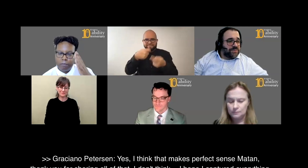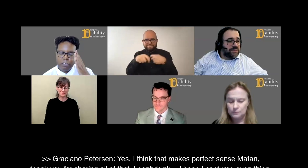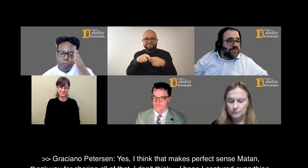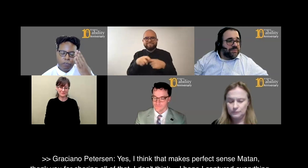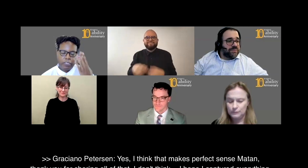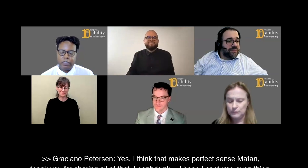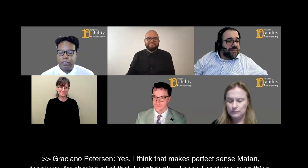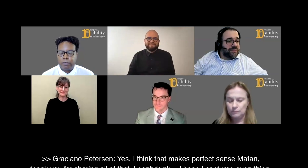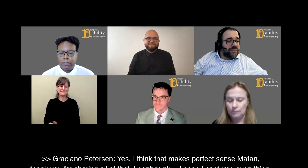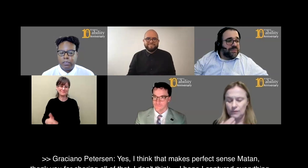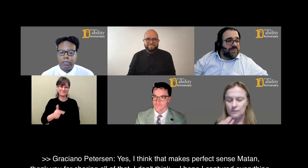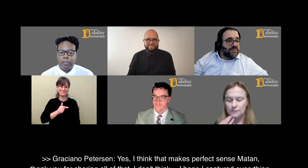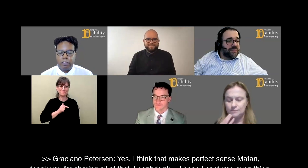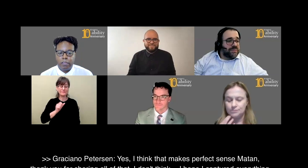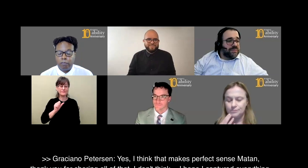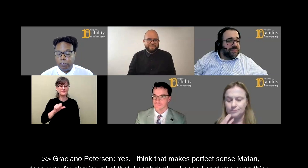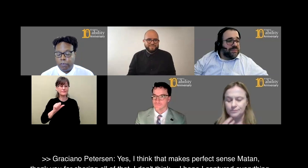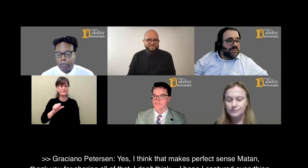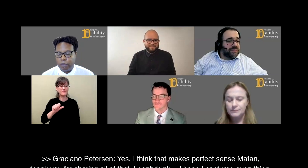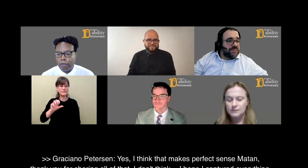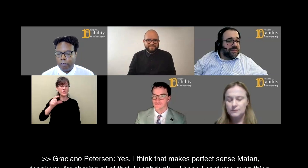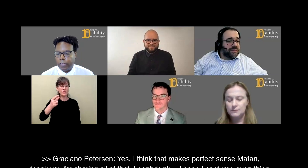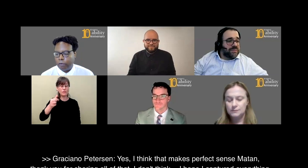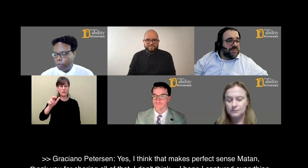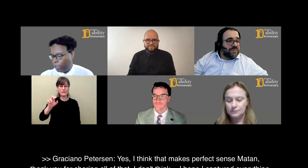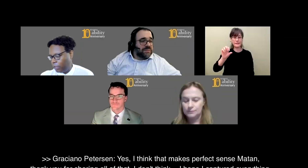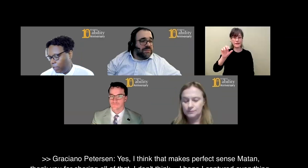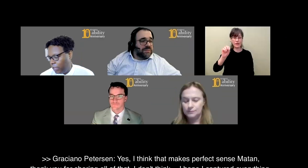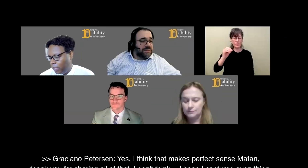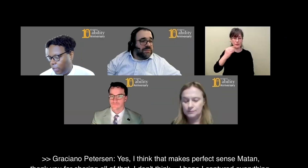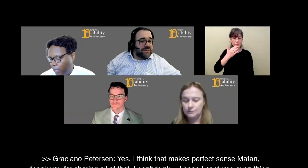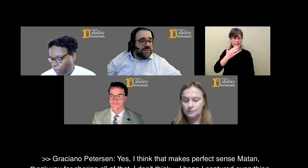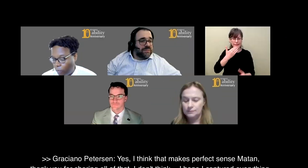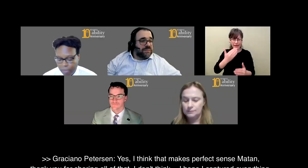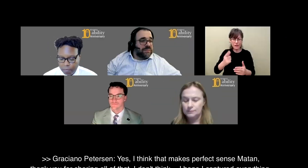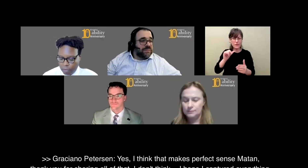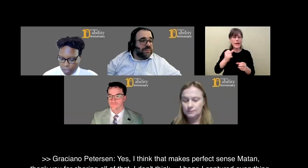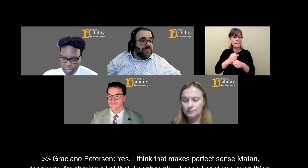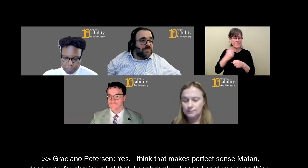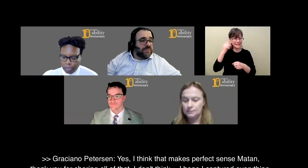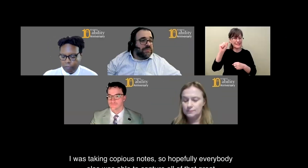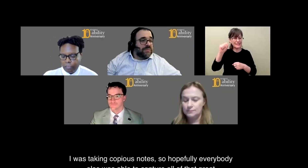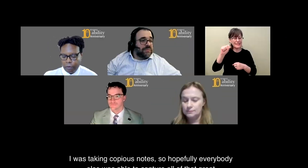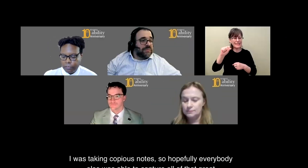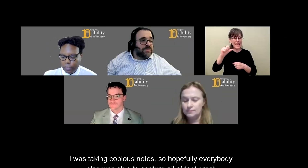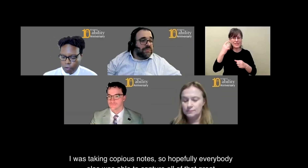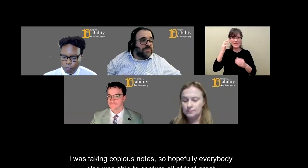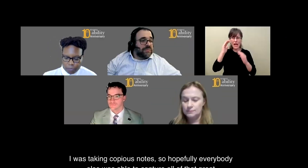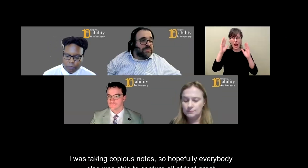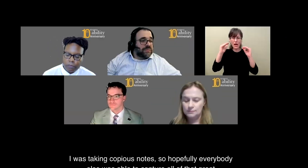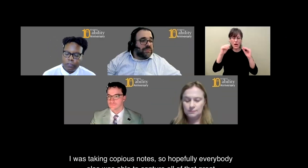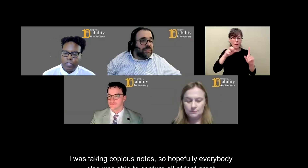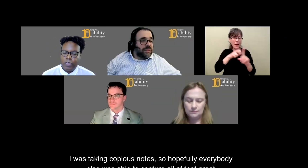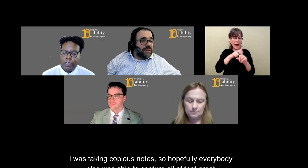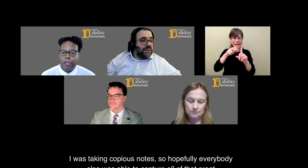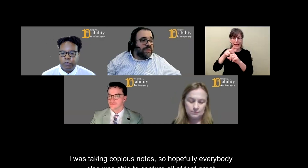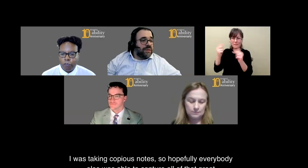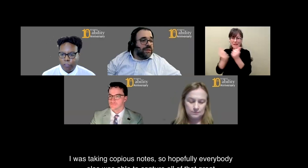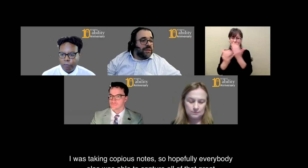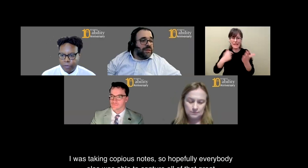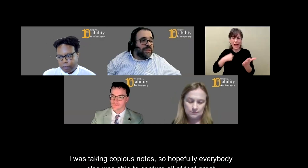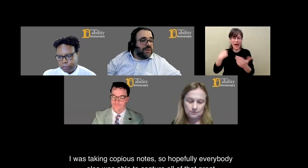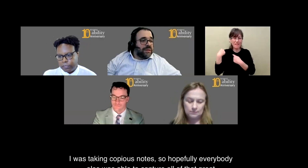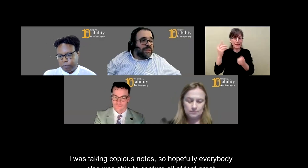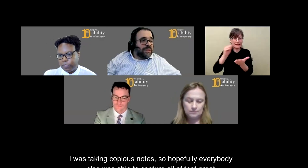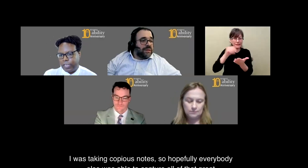I think that makes perfect sense, Matan. Thank you for sharing all of that. I hope I captured everything. I was taking copious notes, so